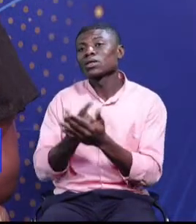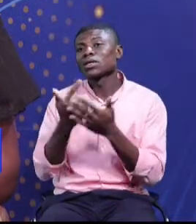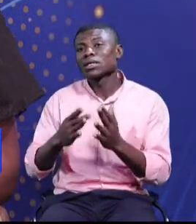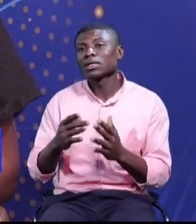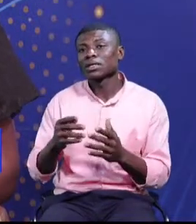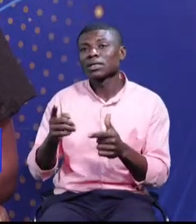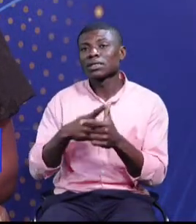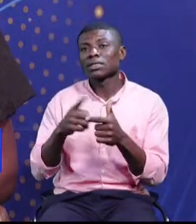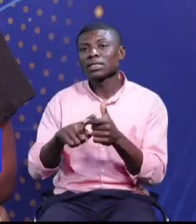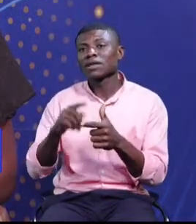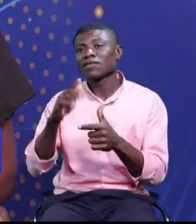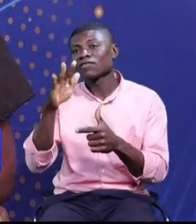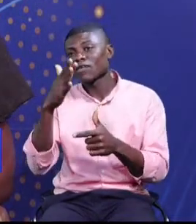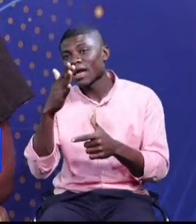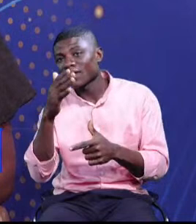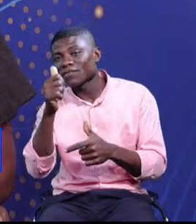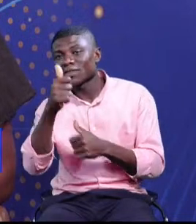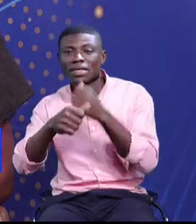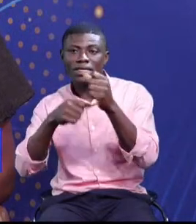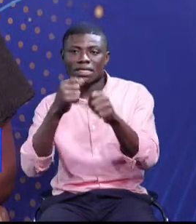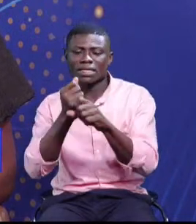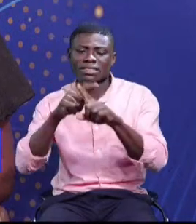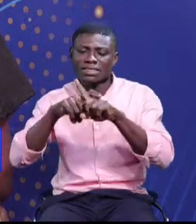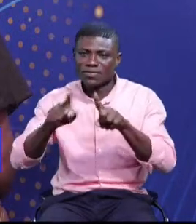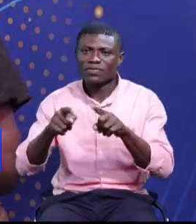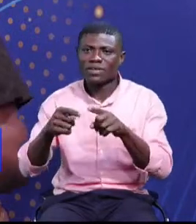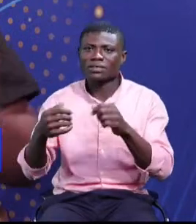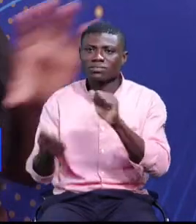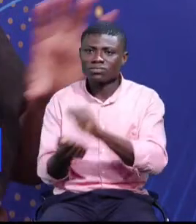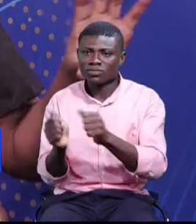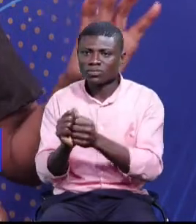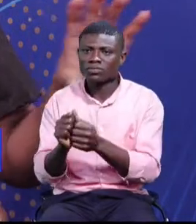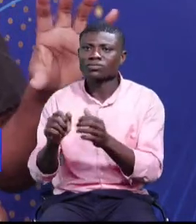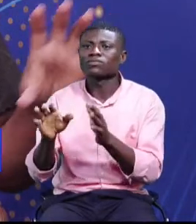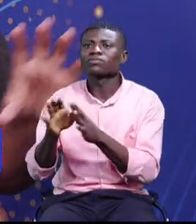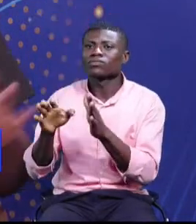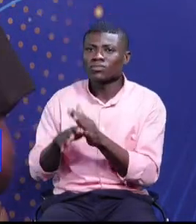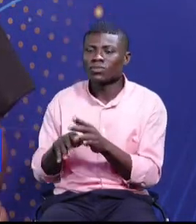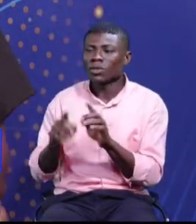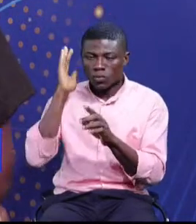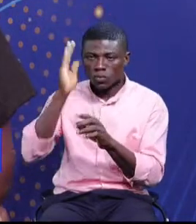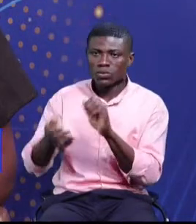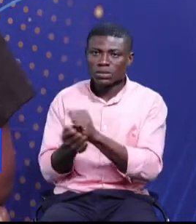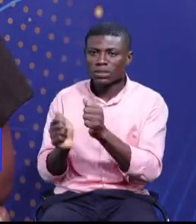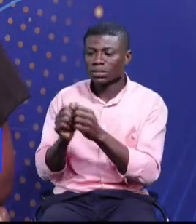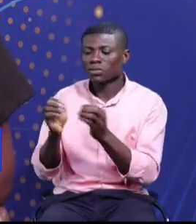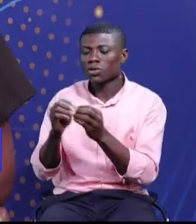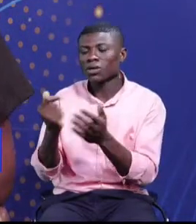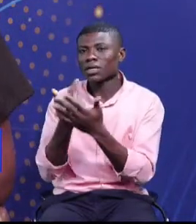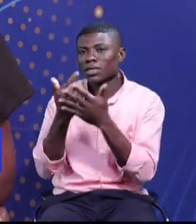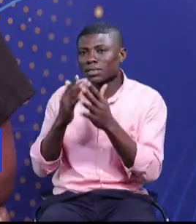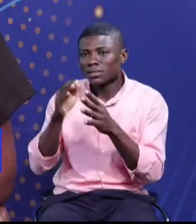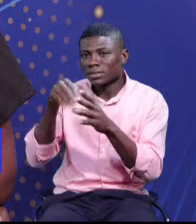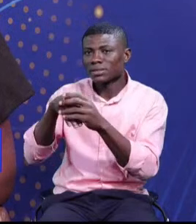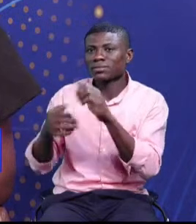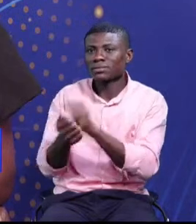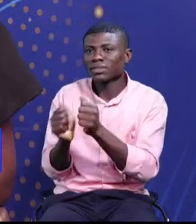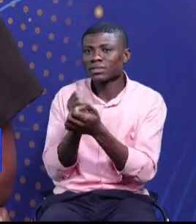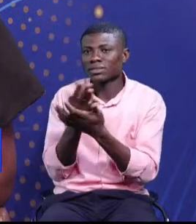maybe in the next 5 to 10 years, it's going to be completely different. You'll see a spectrum of Ghanaians.